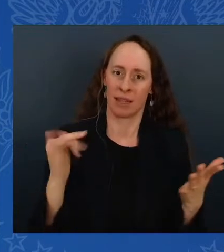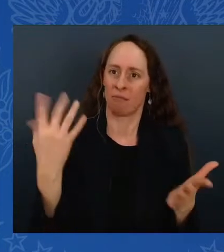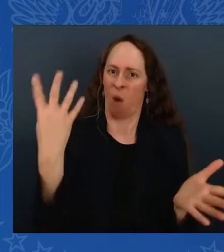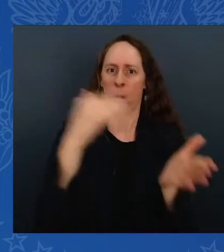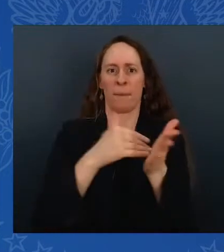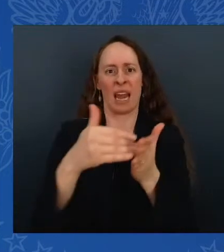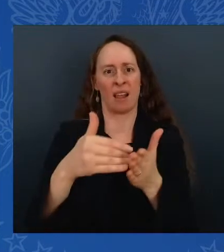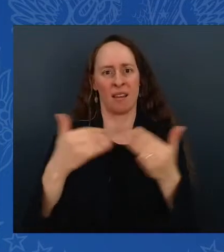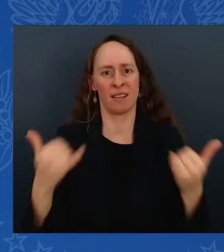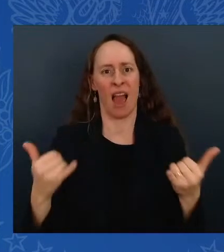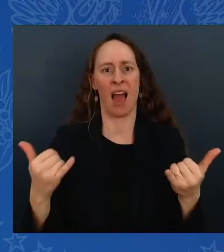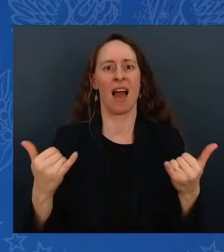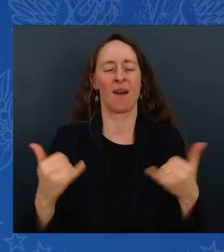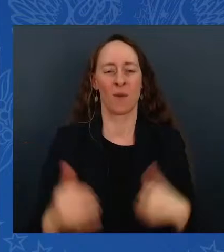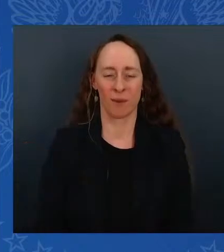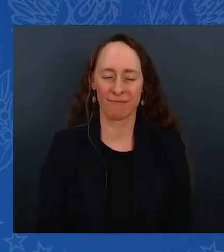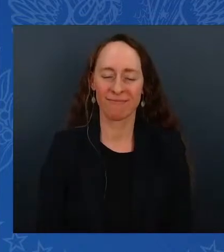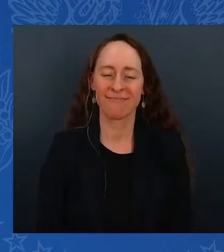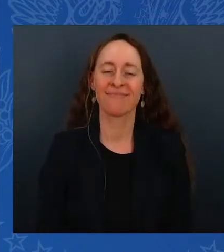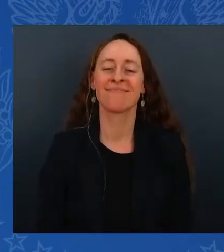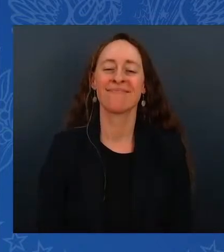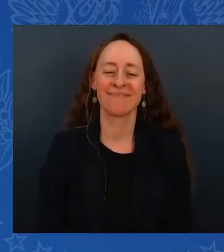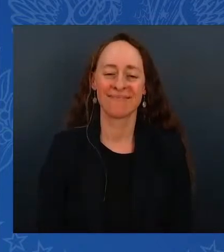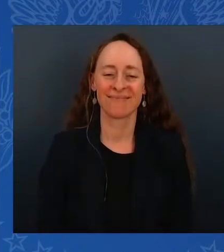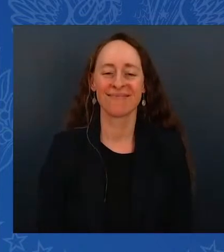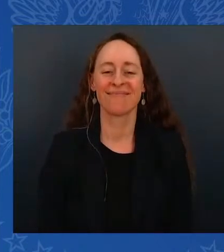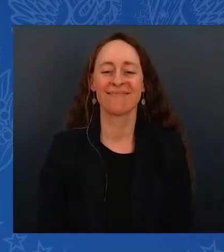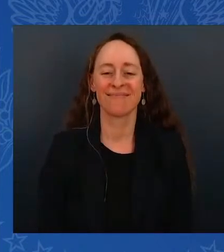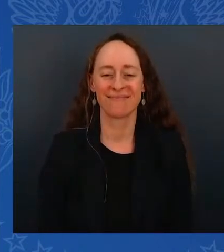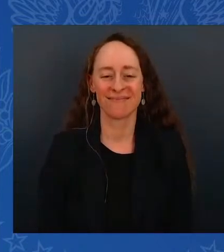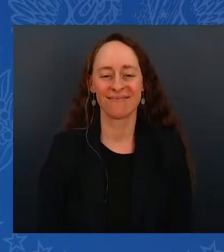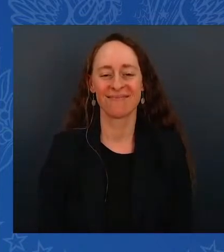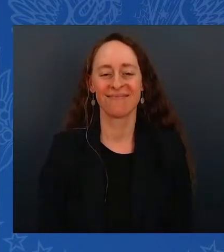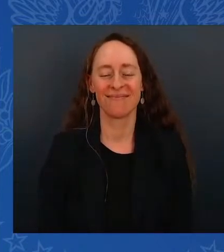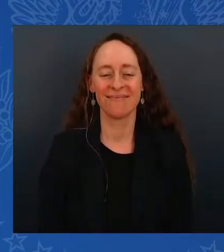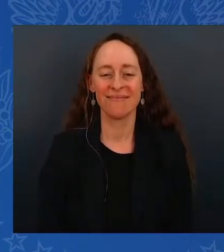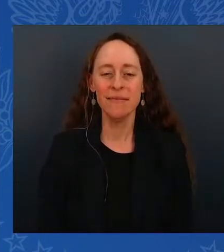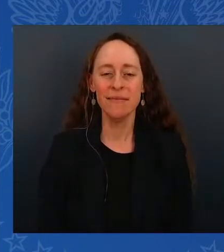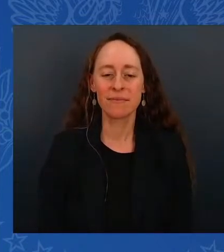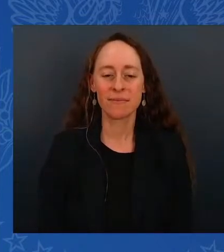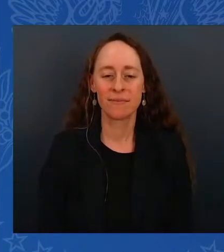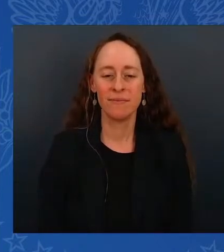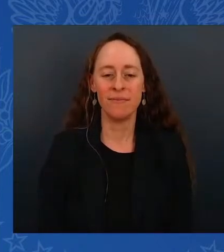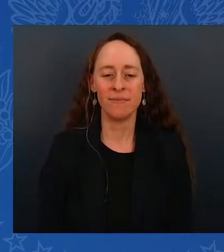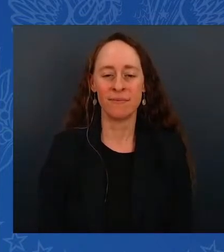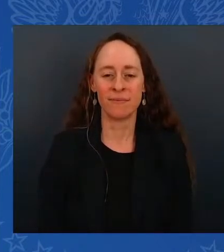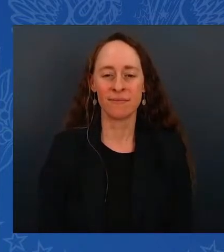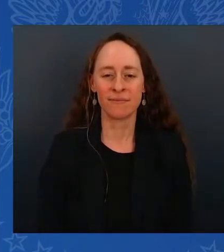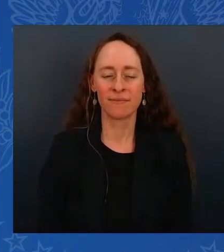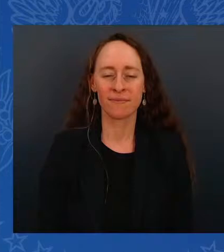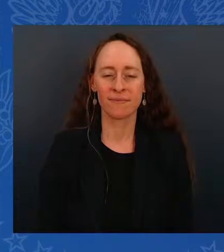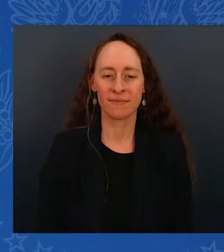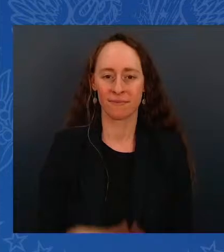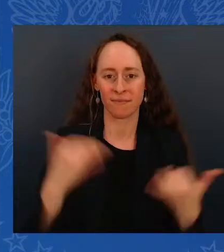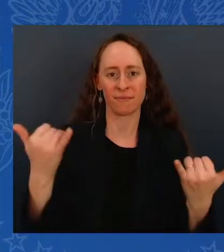And by the way, we have the highest share of working age women on jobs since 1948. And